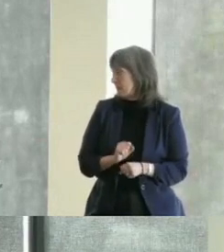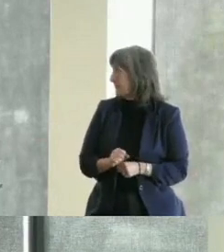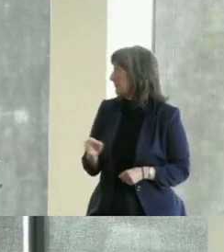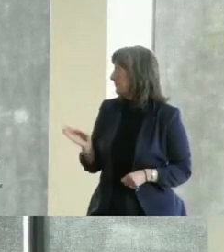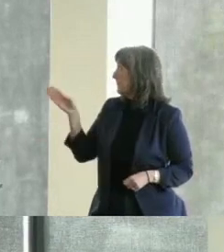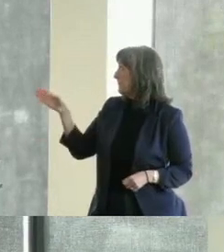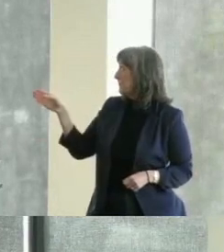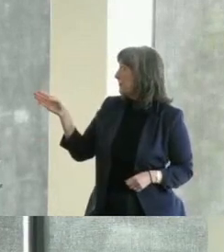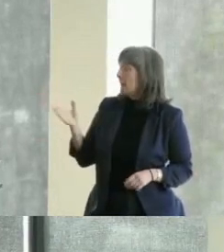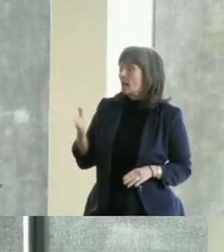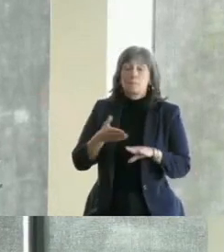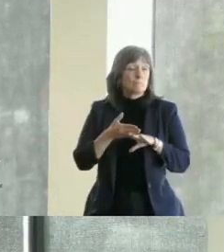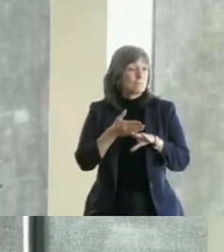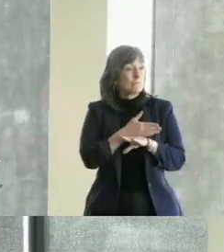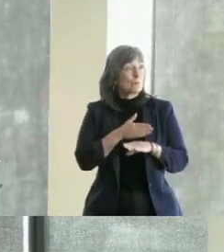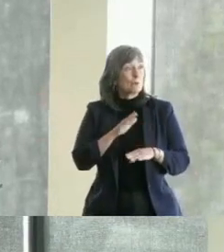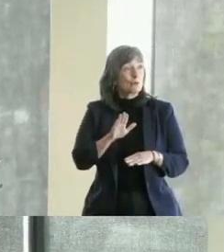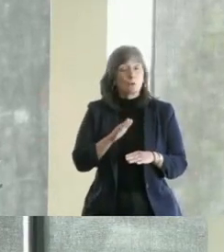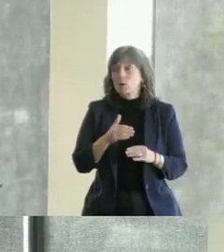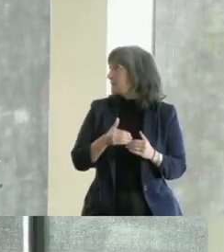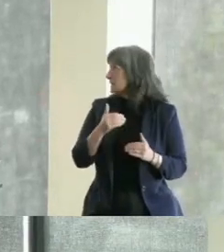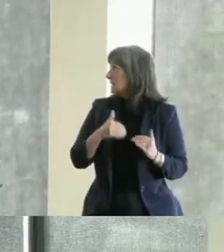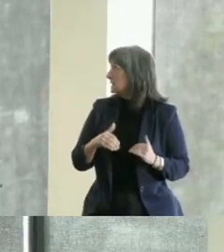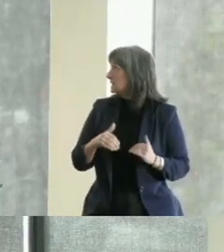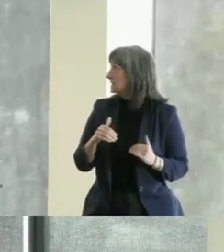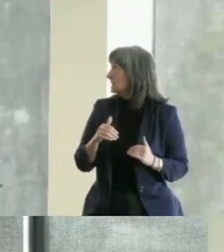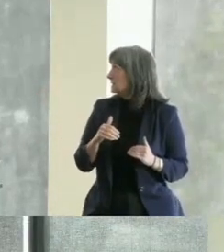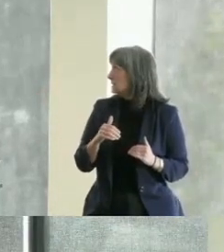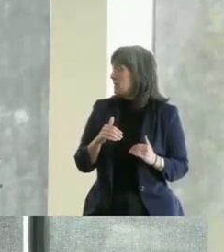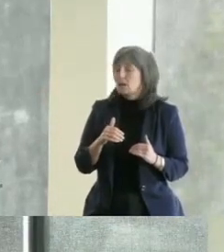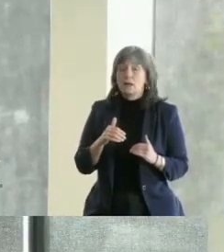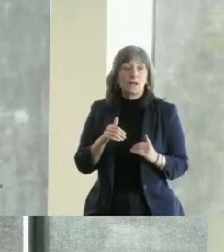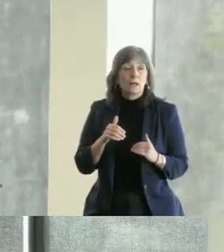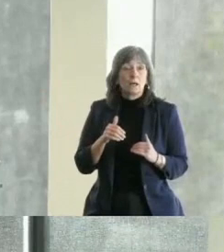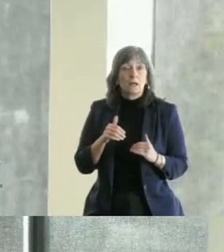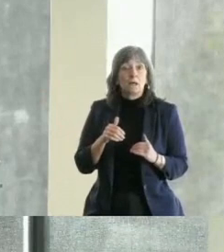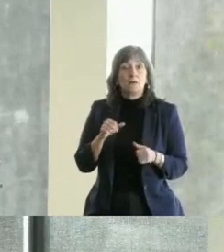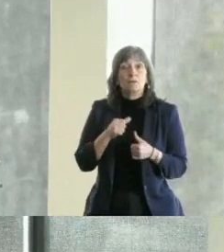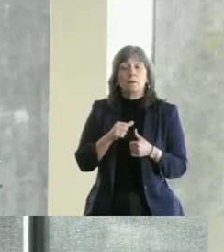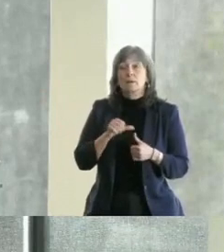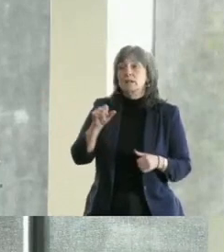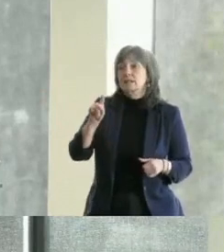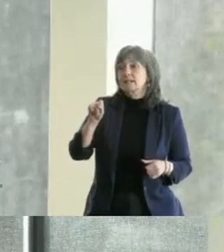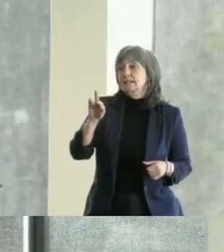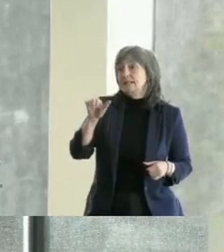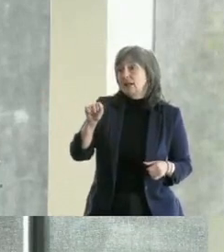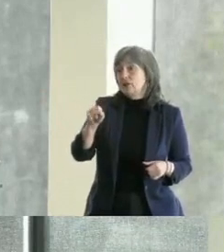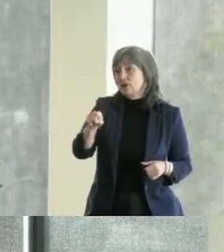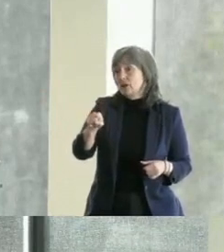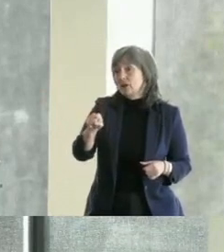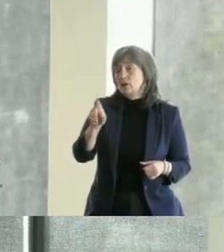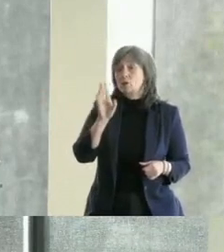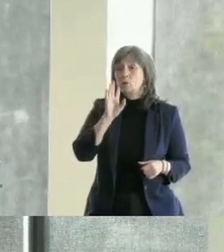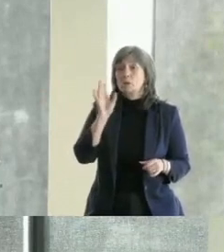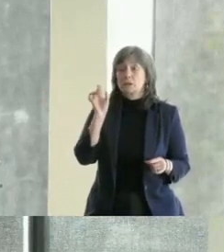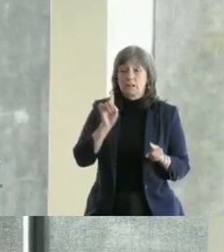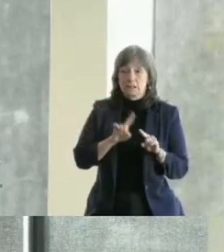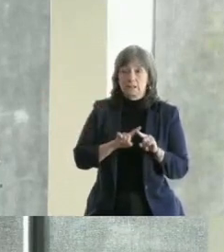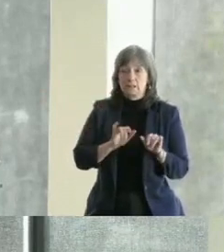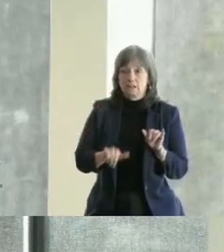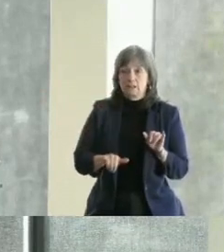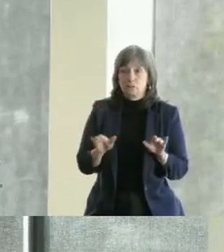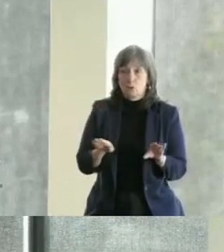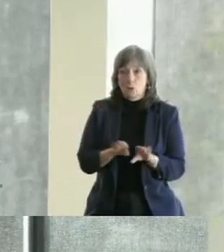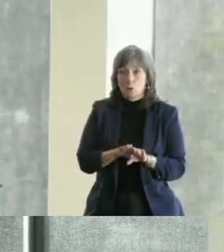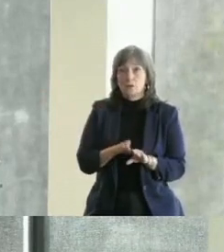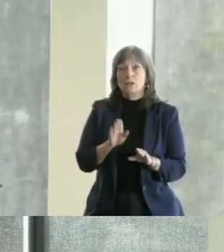you do your next thing, Amanda, I just wanted to remind everybody that Tara will be here till we close, and she